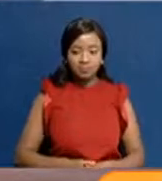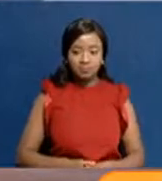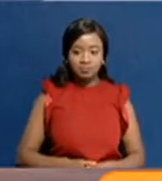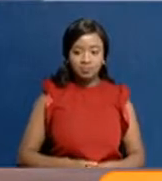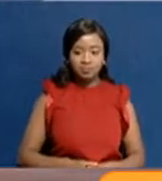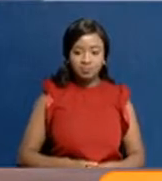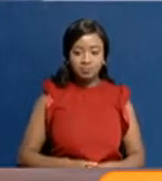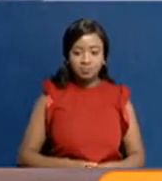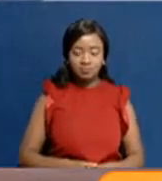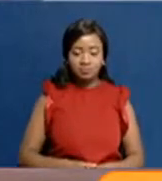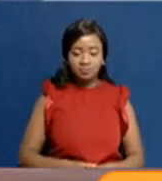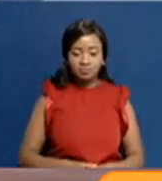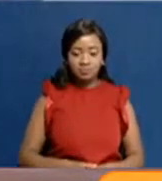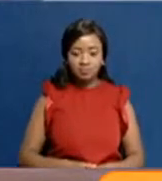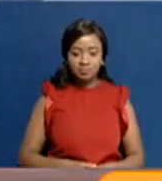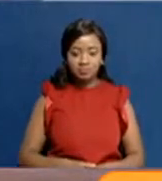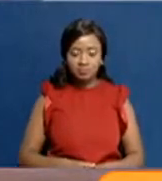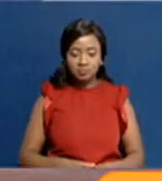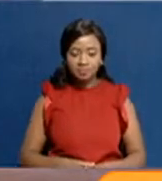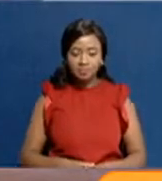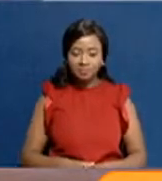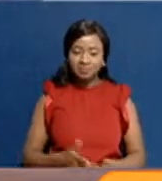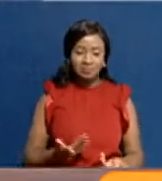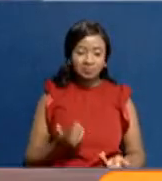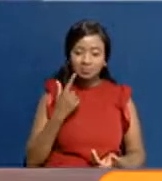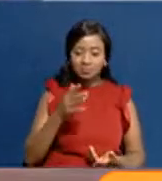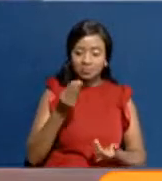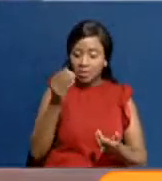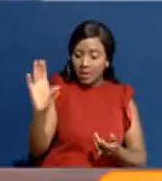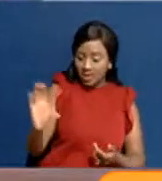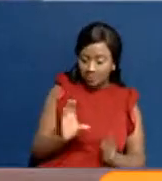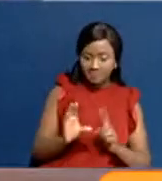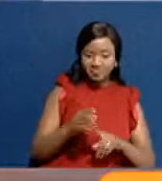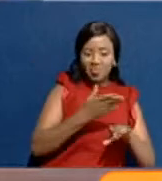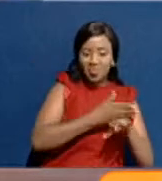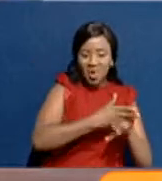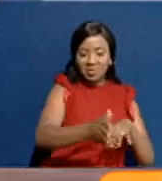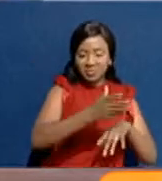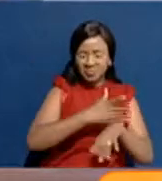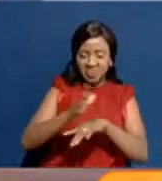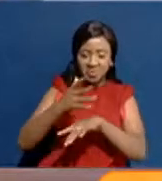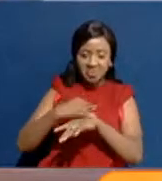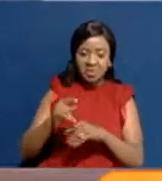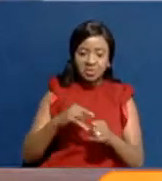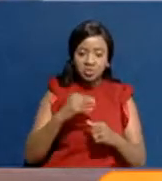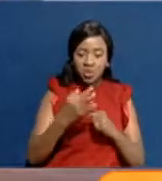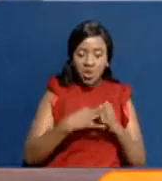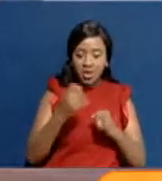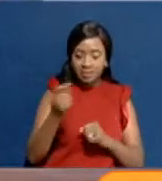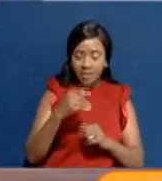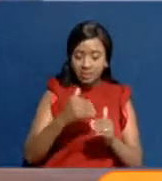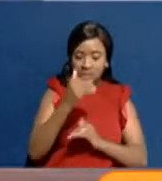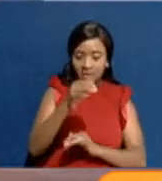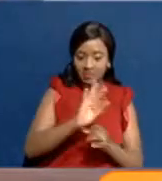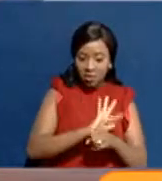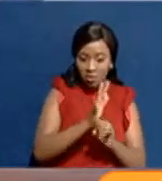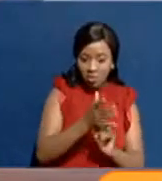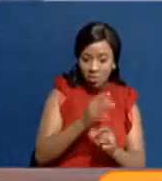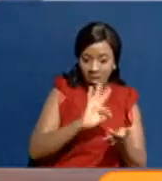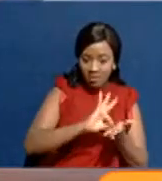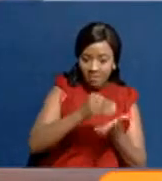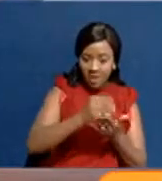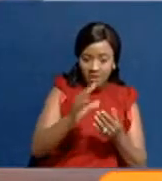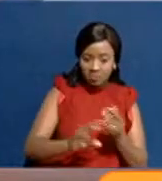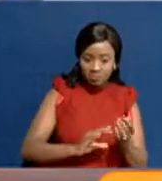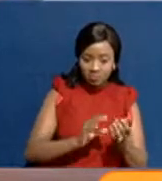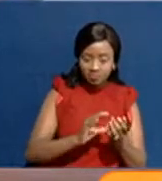in the way in which we handle these monies, wastefulness. So 8 months after the COVID funds were awarded, that was on the last